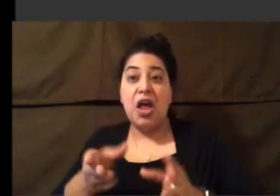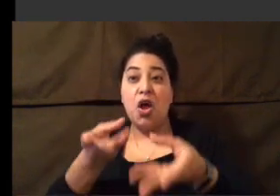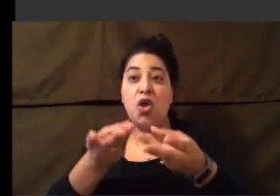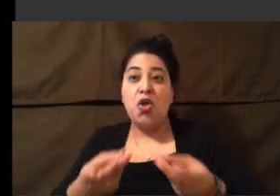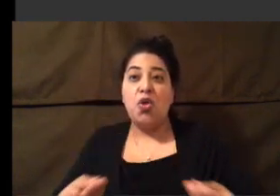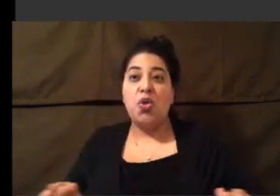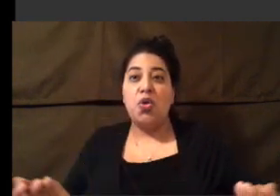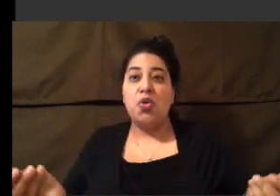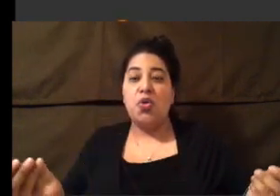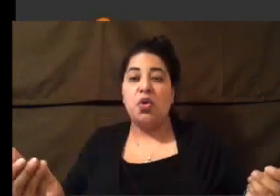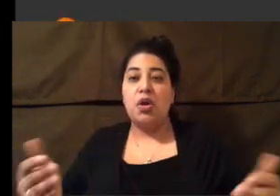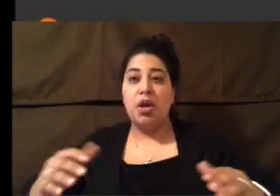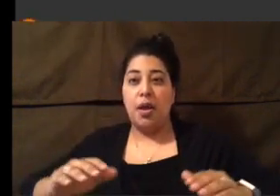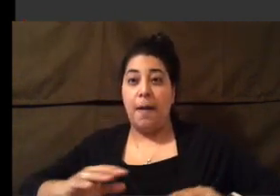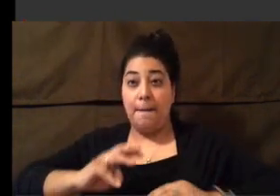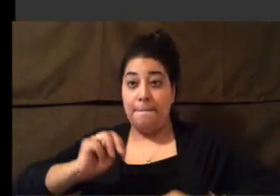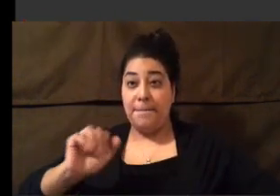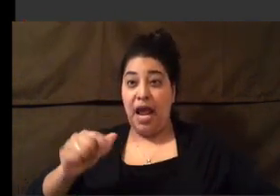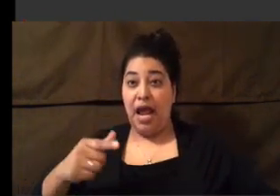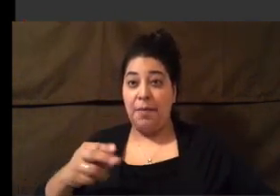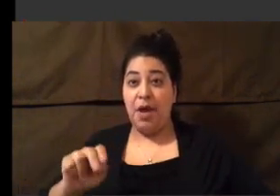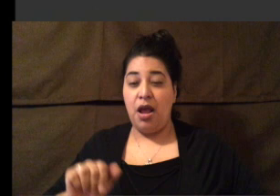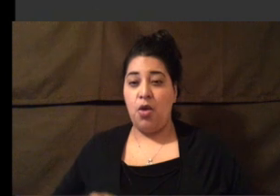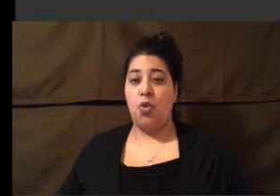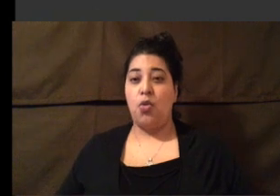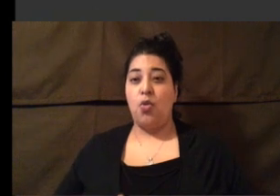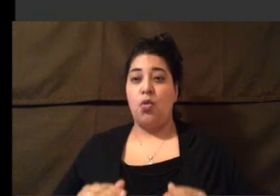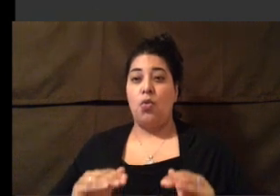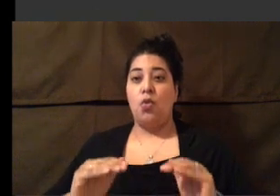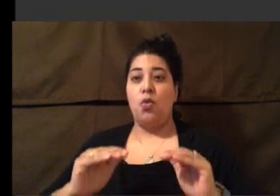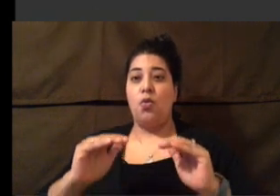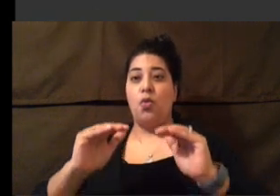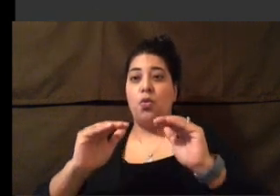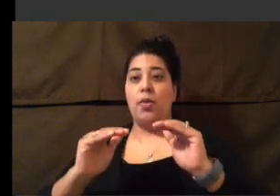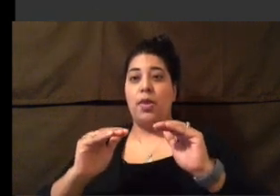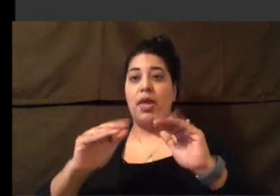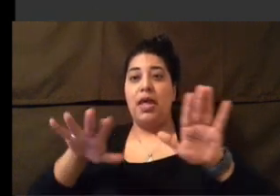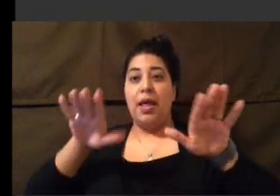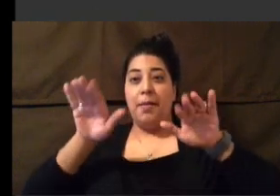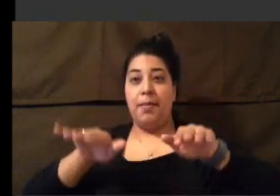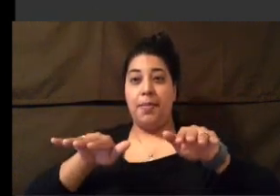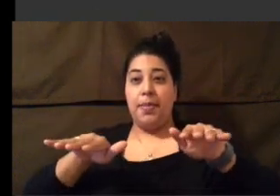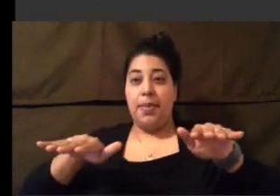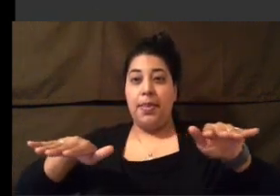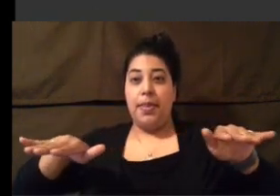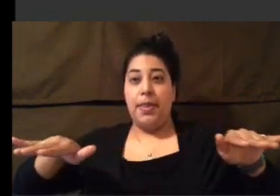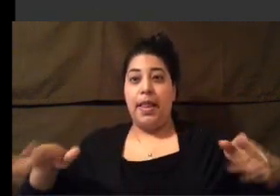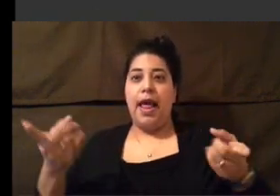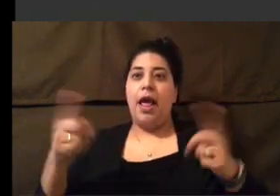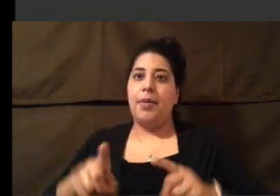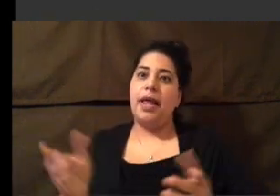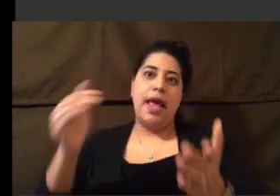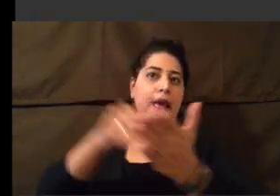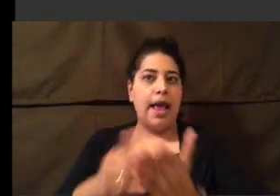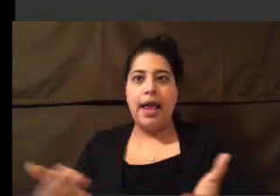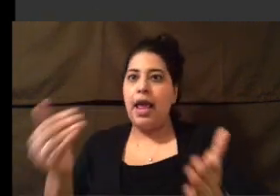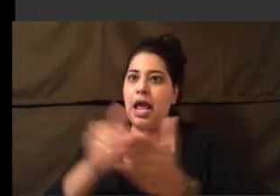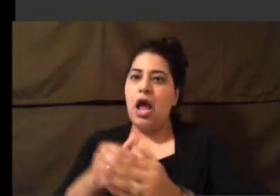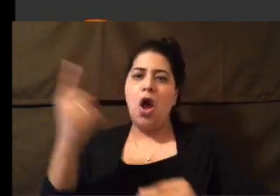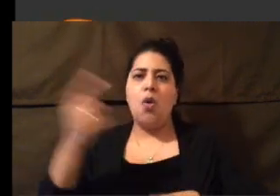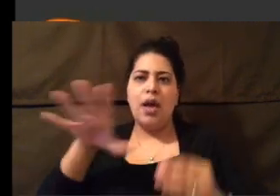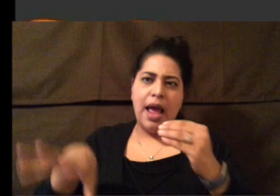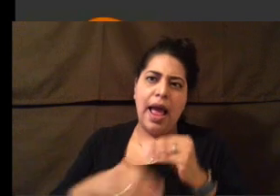melt. The liquid magma rises to fill the gap between plates, pushing them farther out. This goes on and